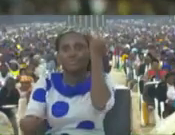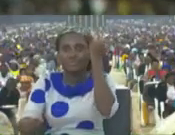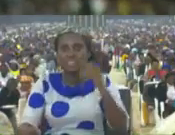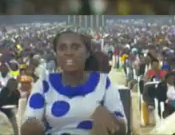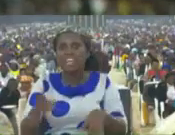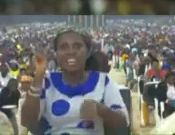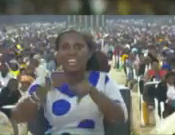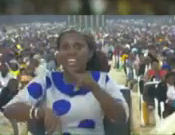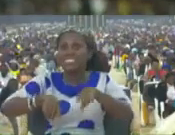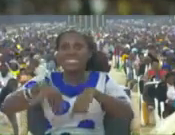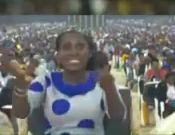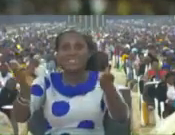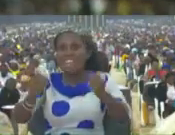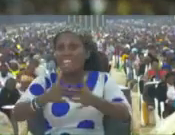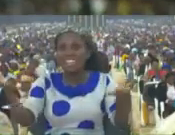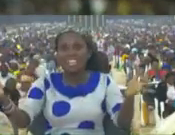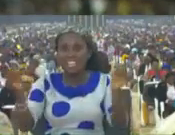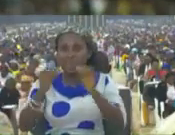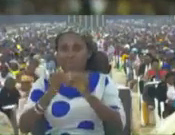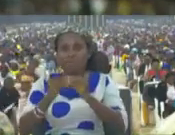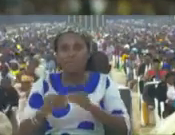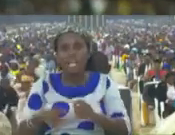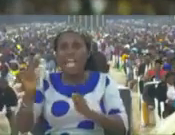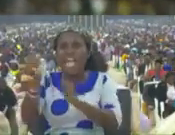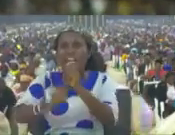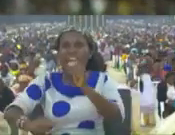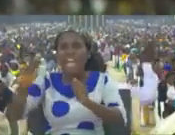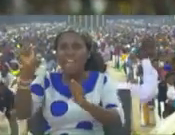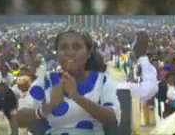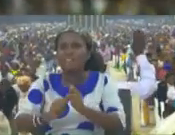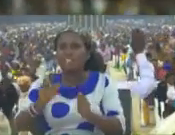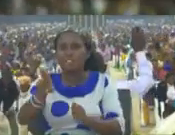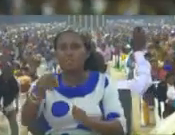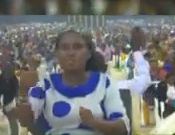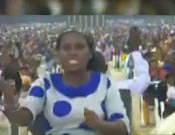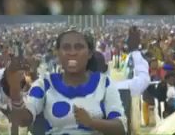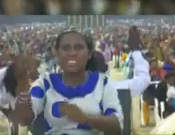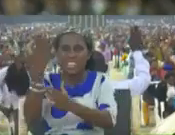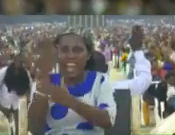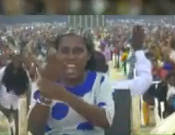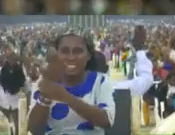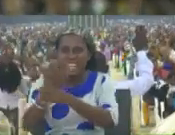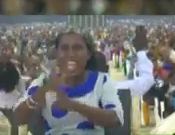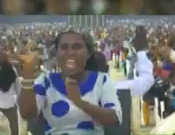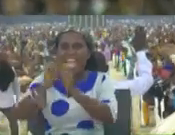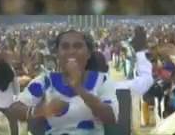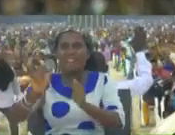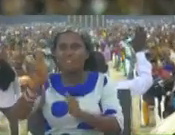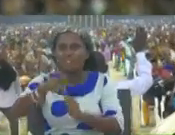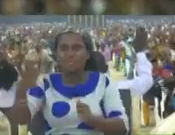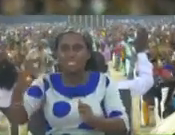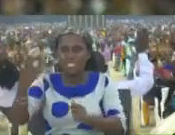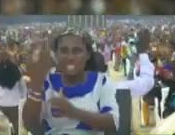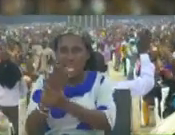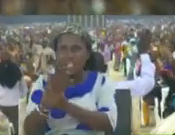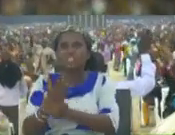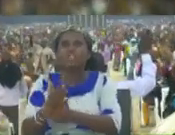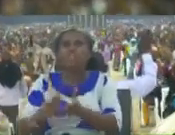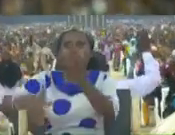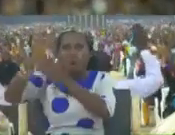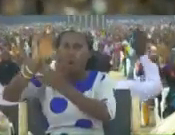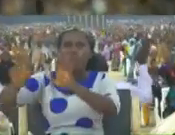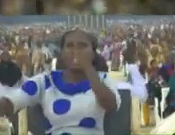hand withered. Every withered hand, in the mighty name of Jesus Christ, shall be restored fully